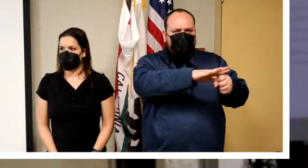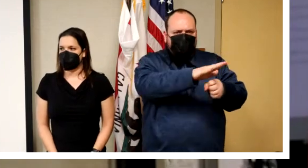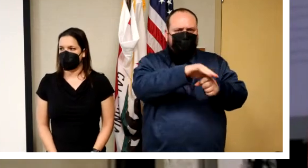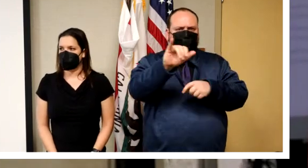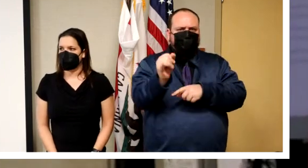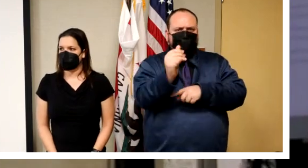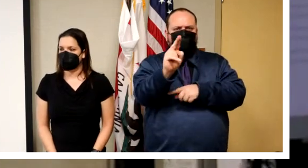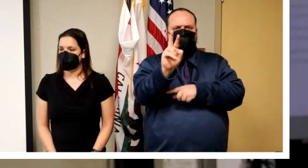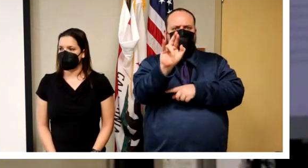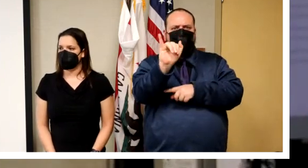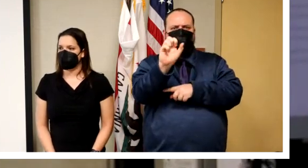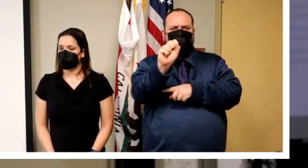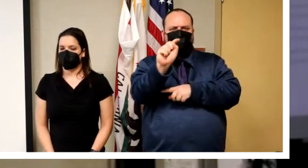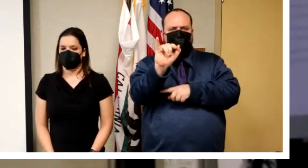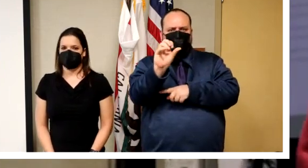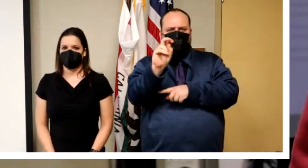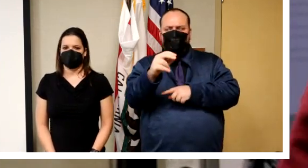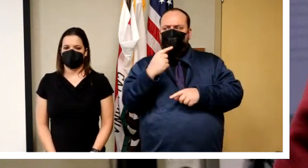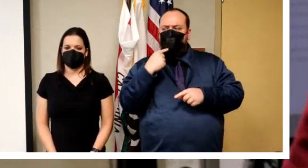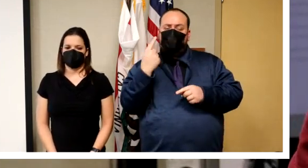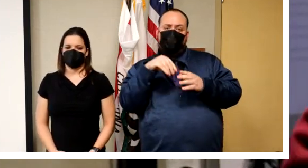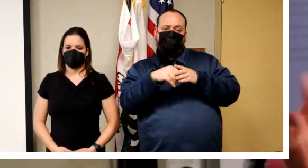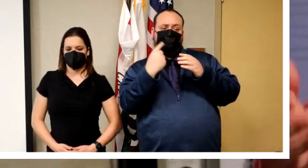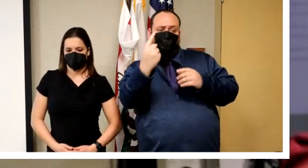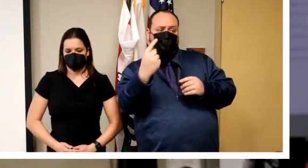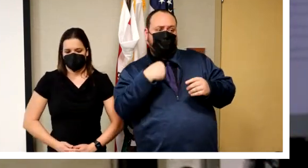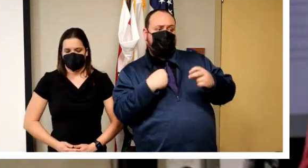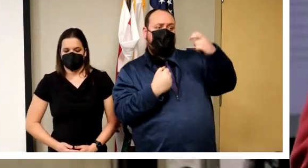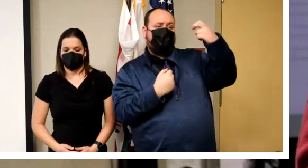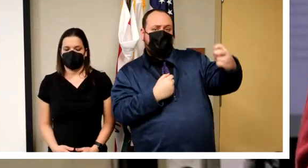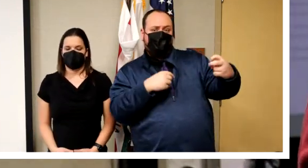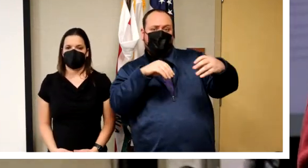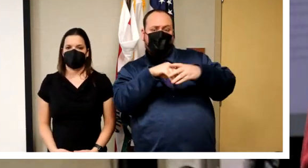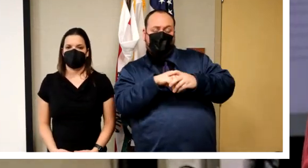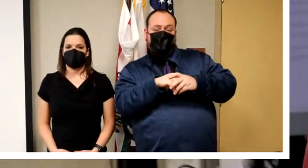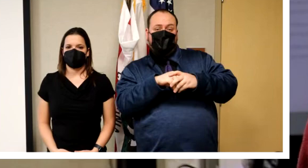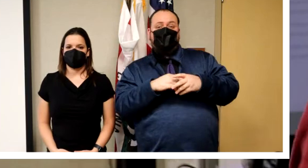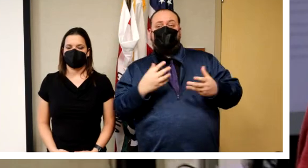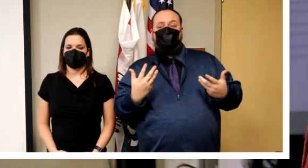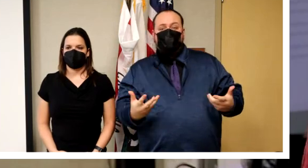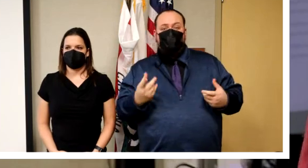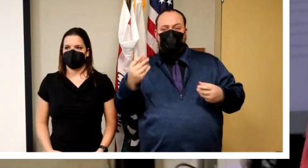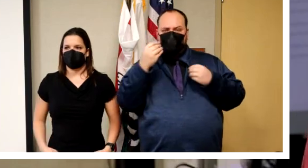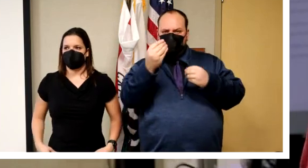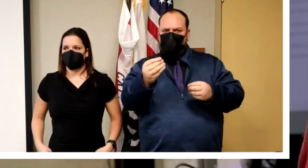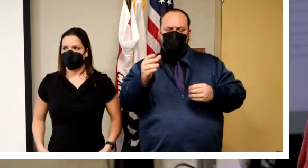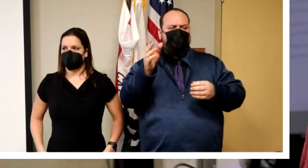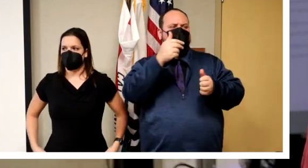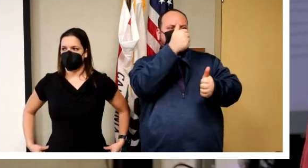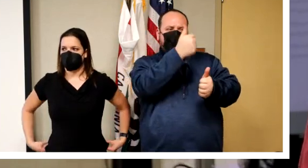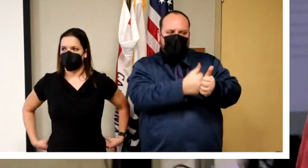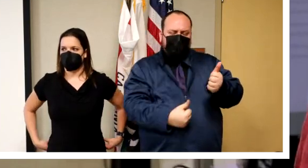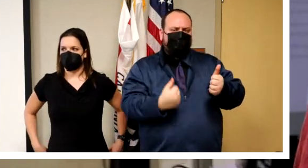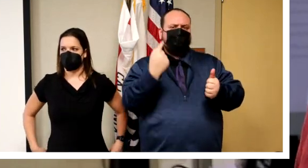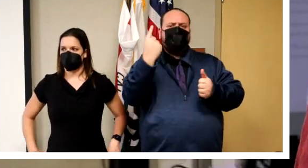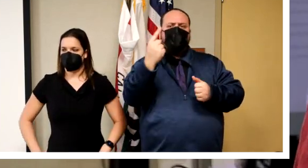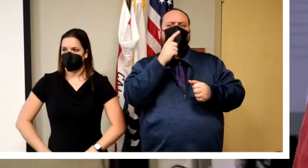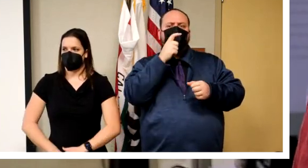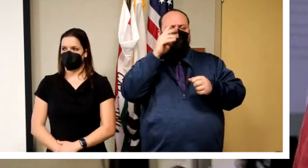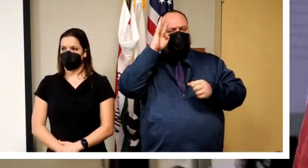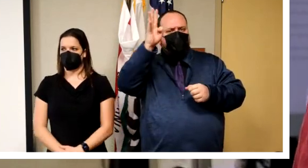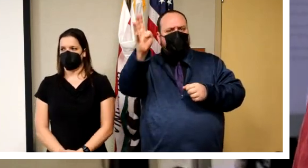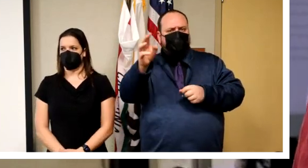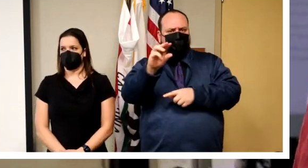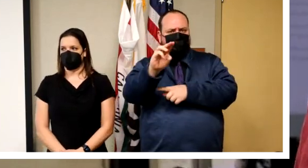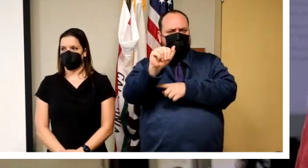and one jurisdiction we sat in on gave every map author 15 minutes, and they could